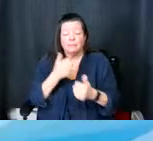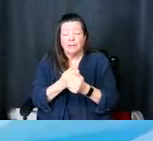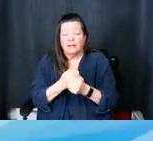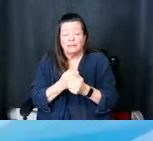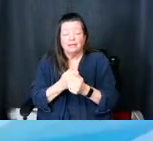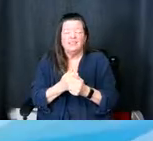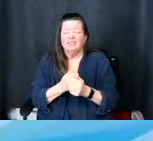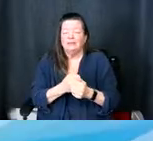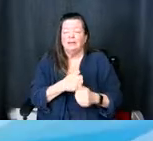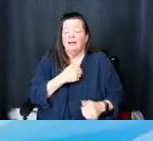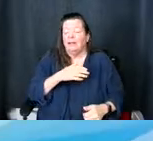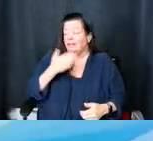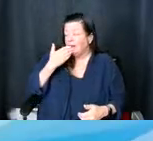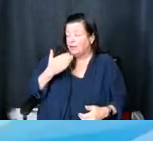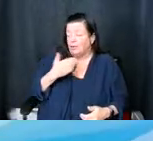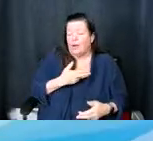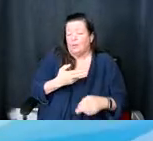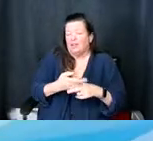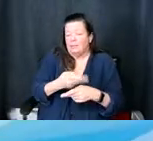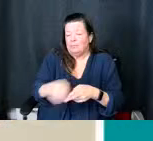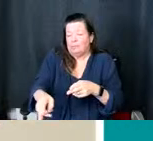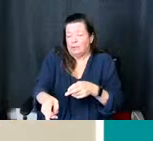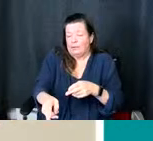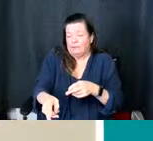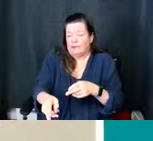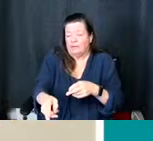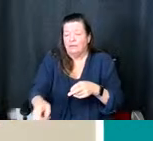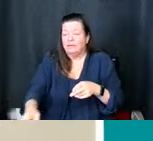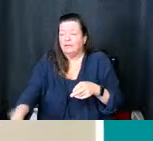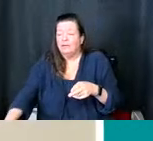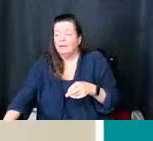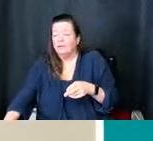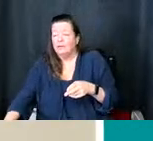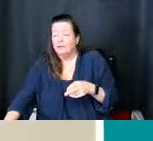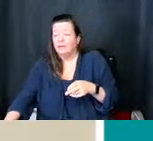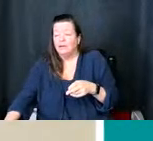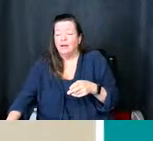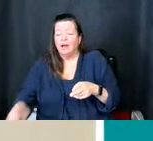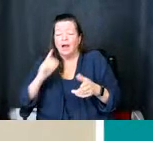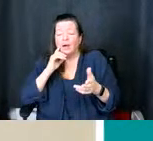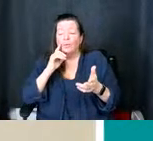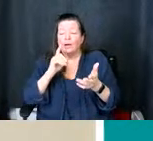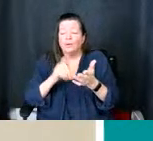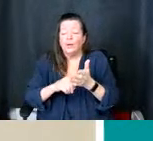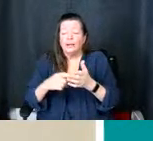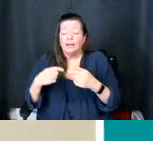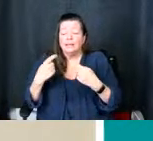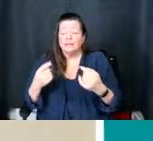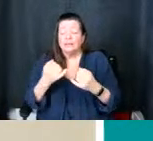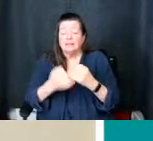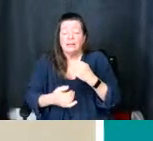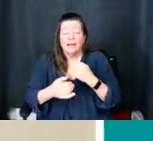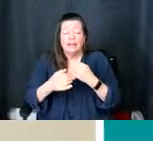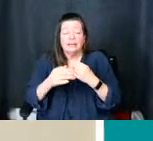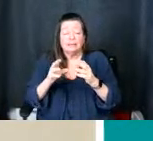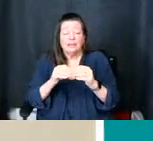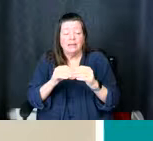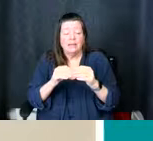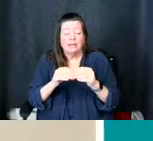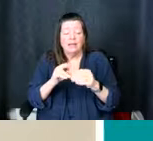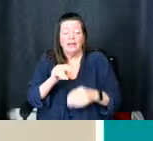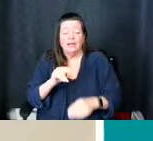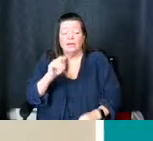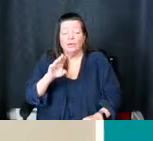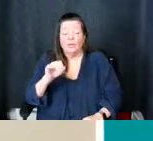this a little bit brief. If you can go to the next slide. Want to recognize since our last meeting, the northbound span turned 108